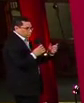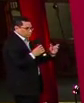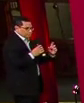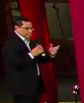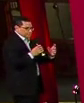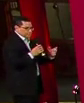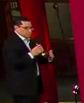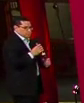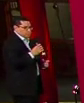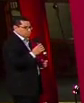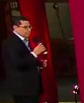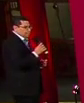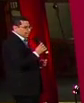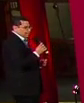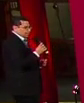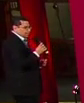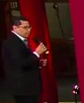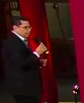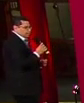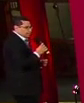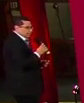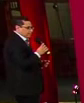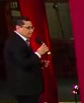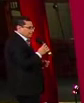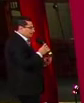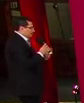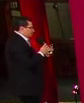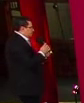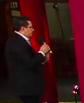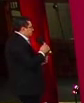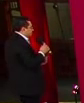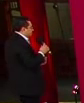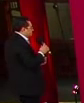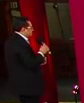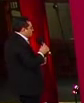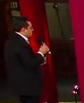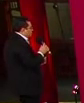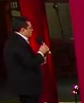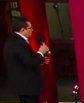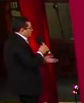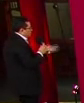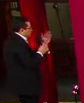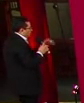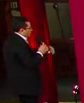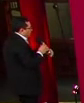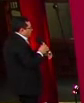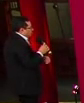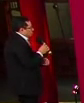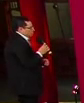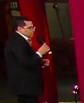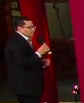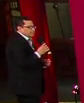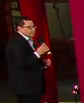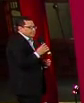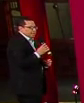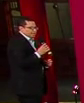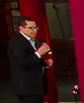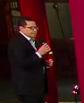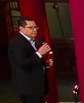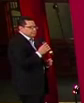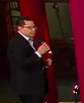statistics. We have a total of over 3,000 new cases now